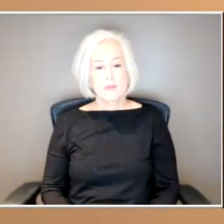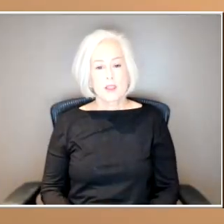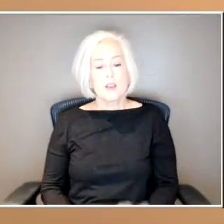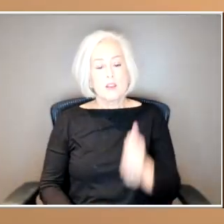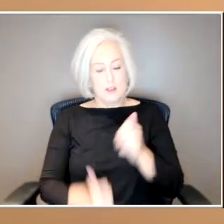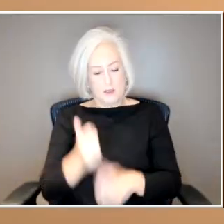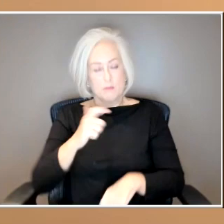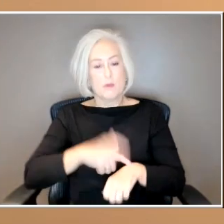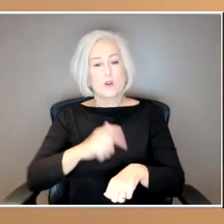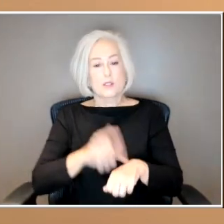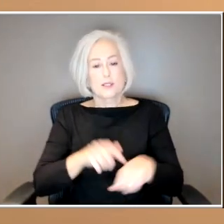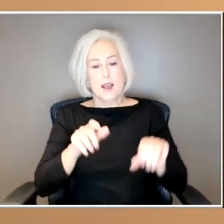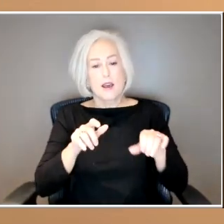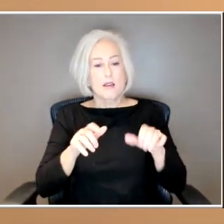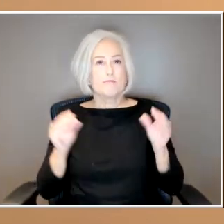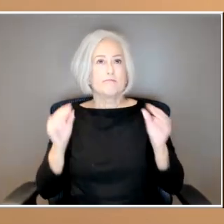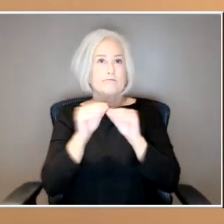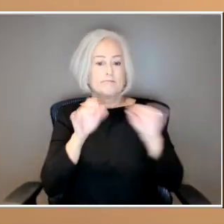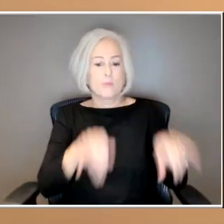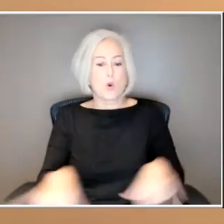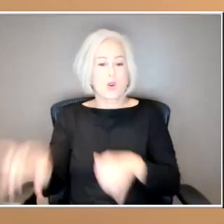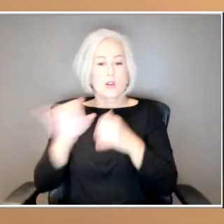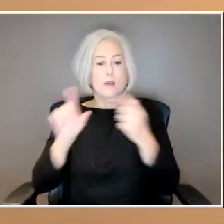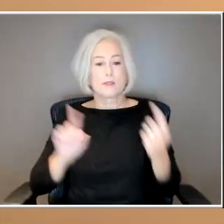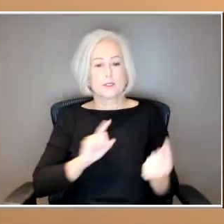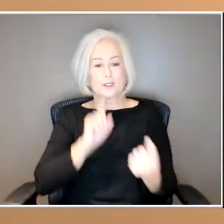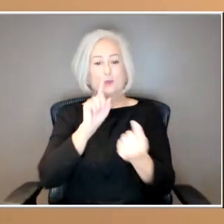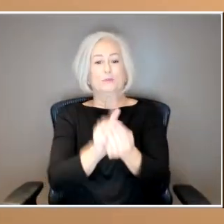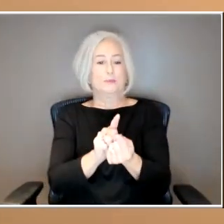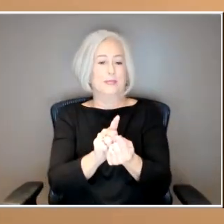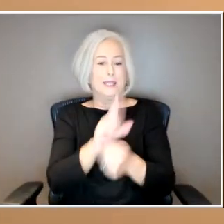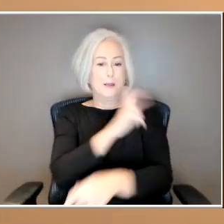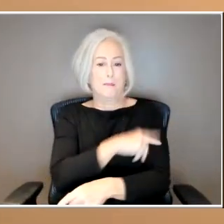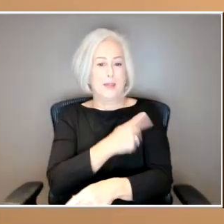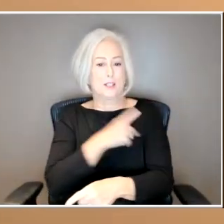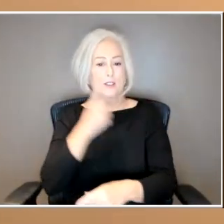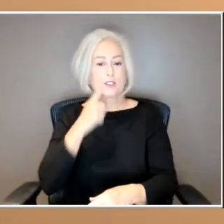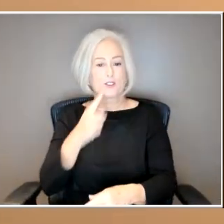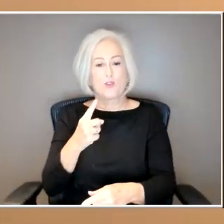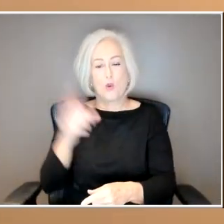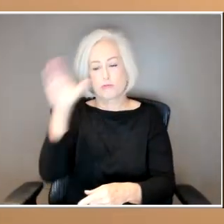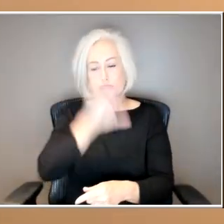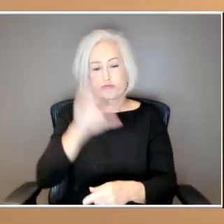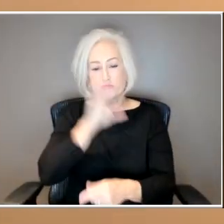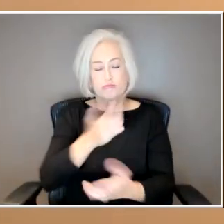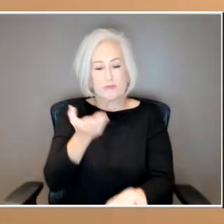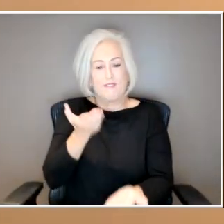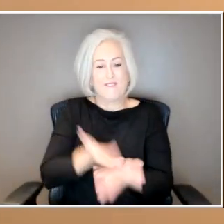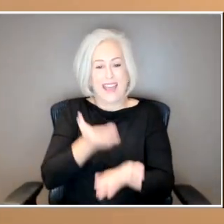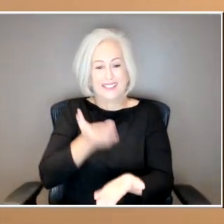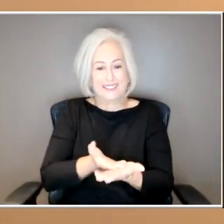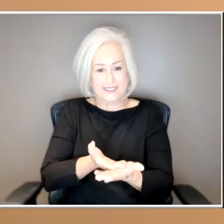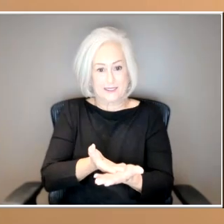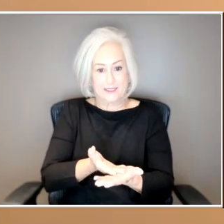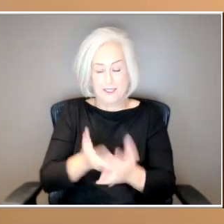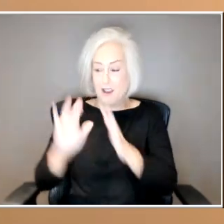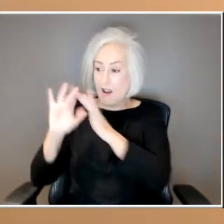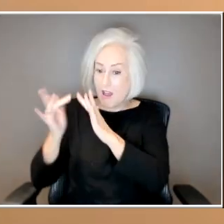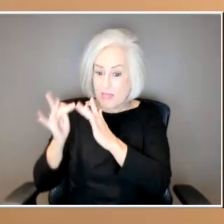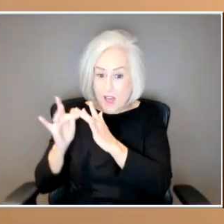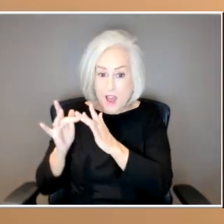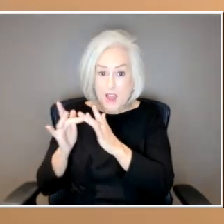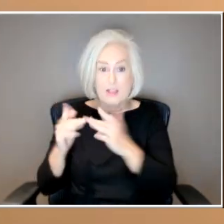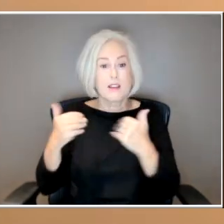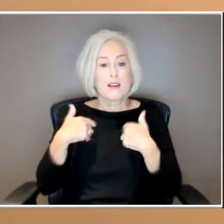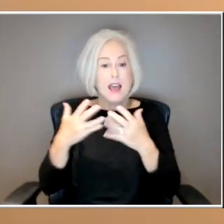me to meet with patients, and I say we're on a fact-finding mission. So there's great information on the internet and online about these types